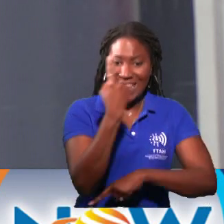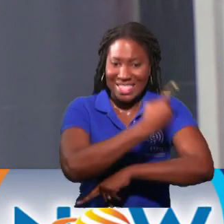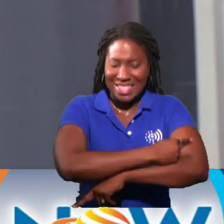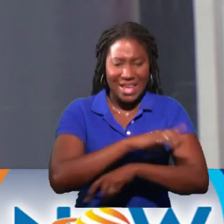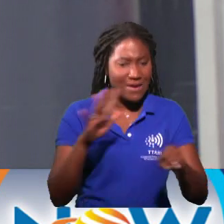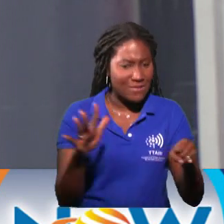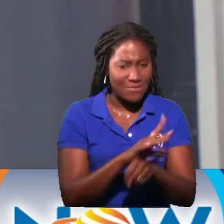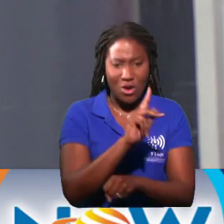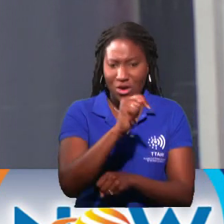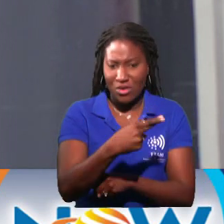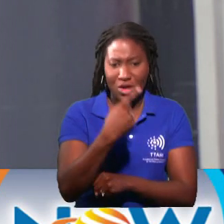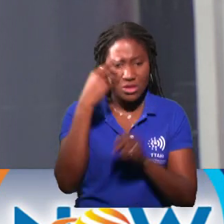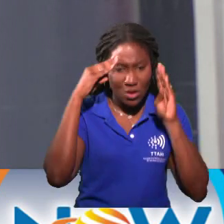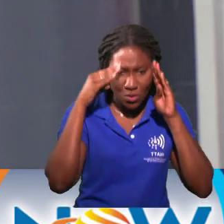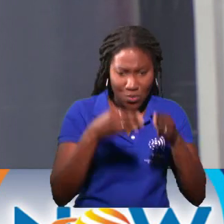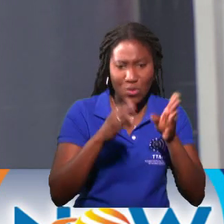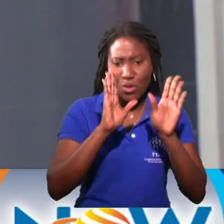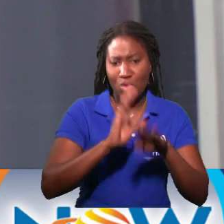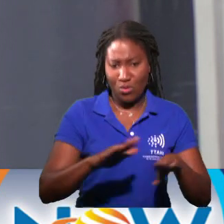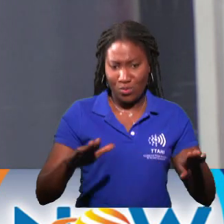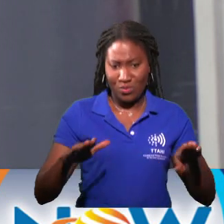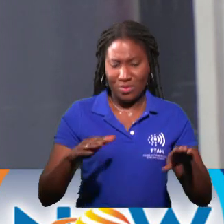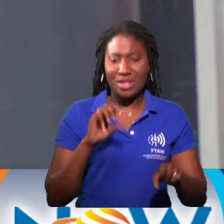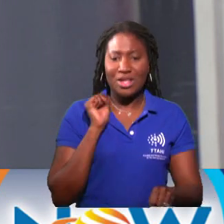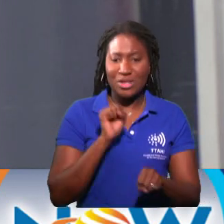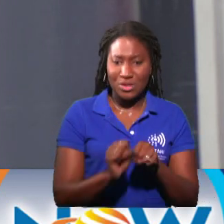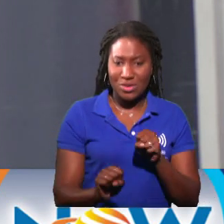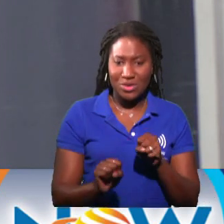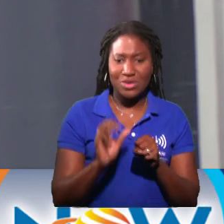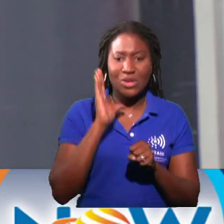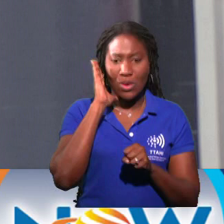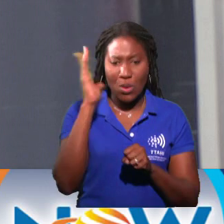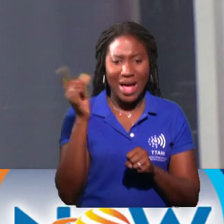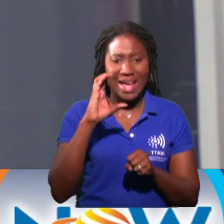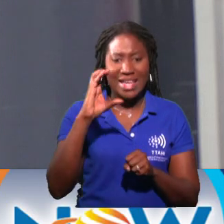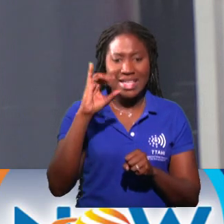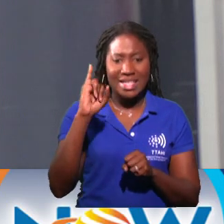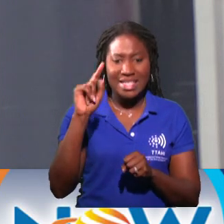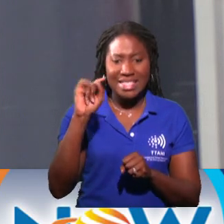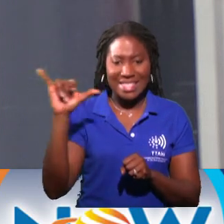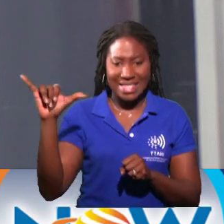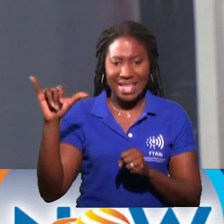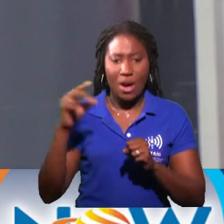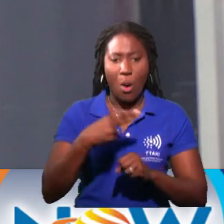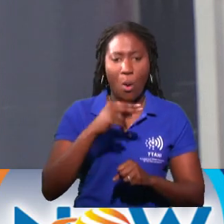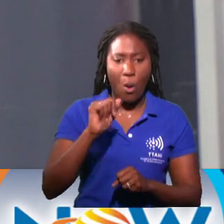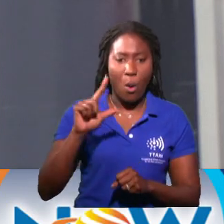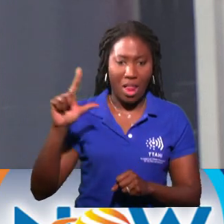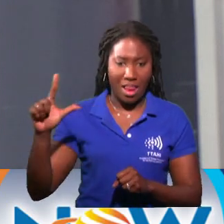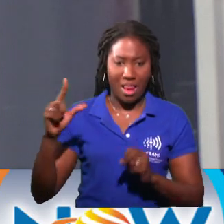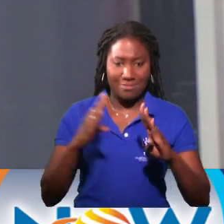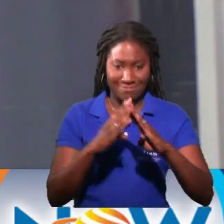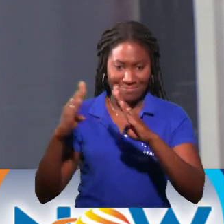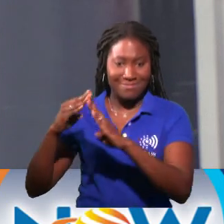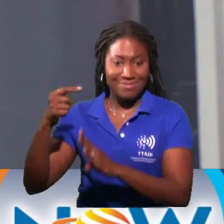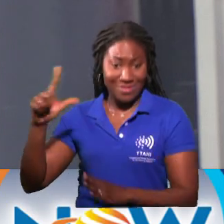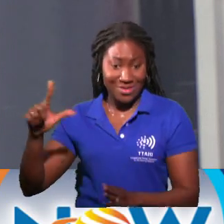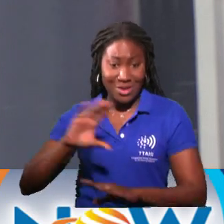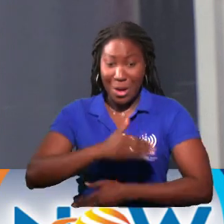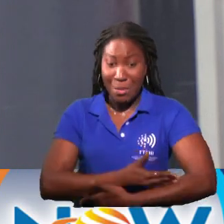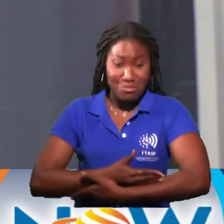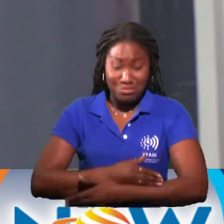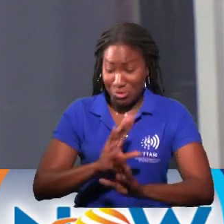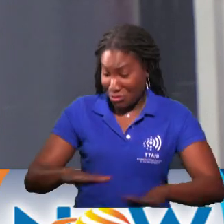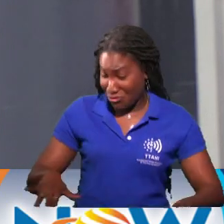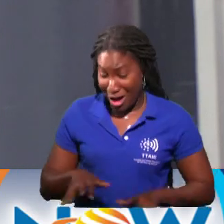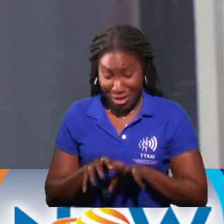dedicated to them, and so it's going to be in City Hall. Okay. Right, so where that happens, you know, all the babies are going to be all over the place,